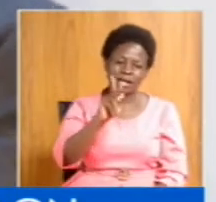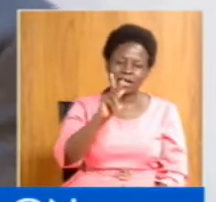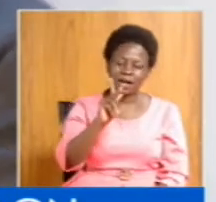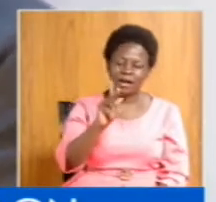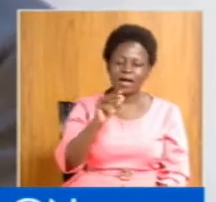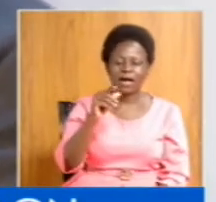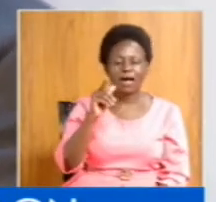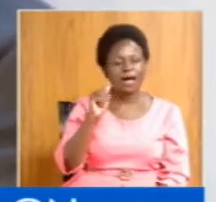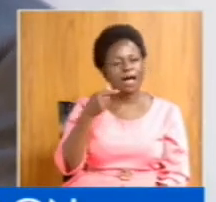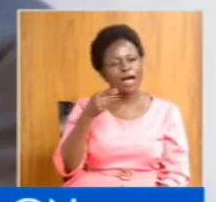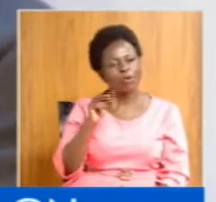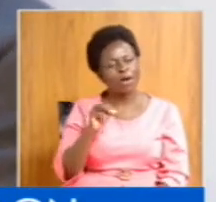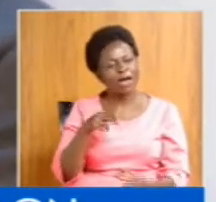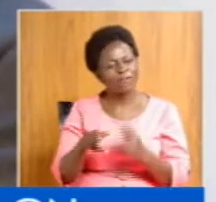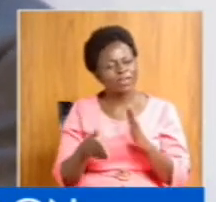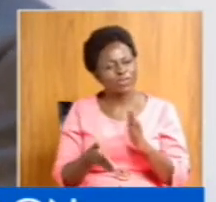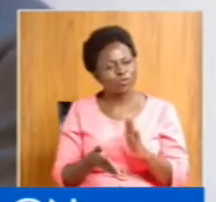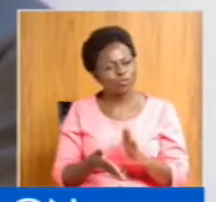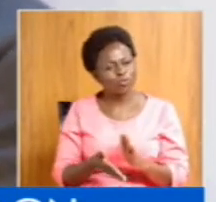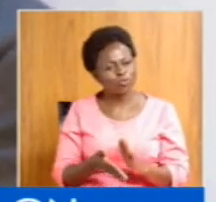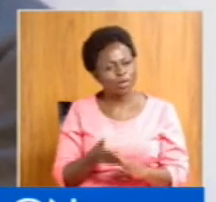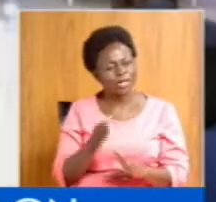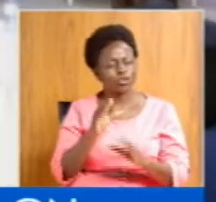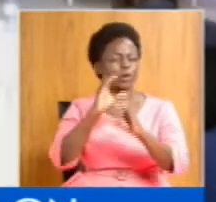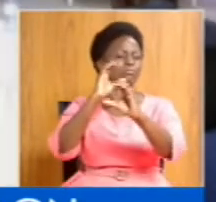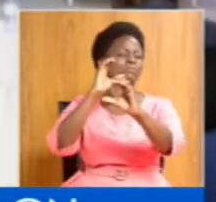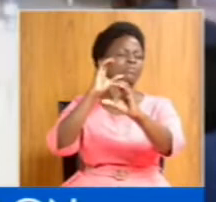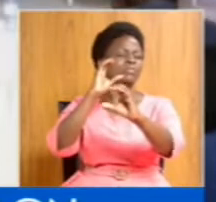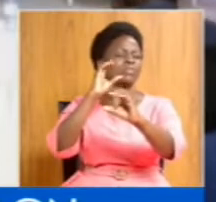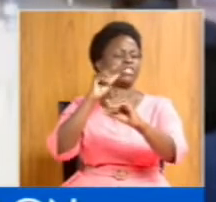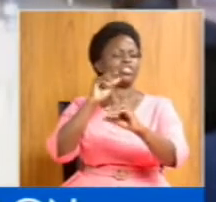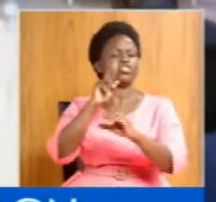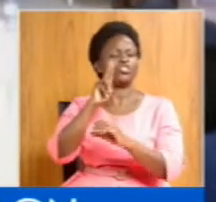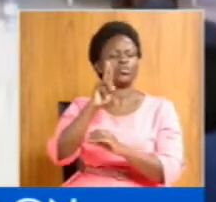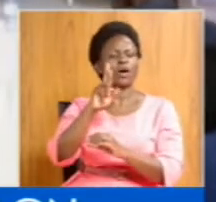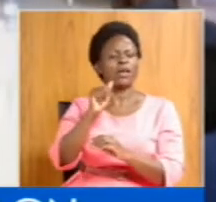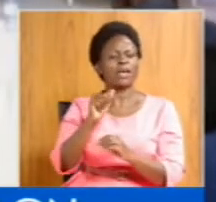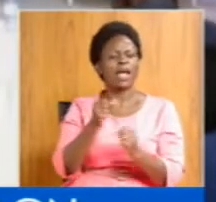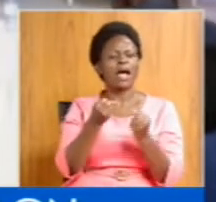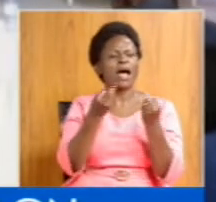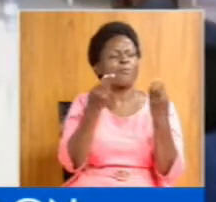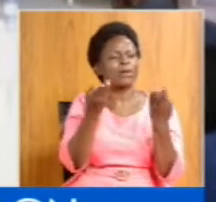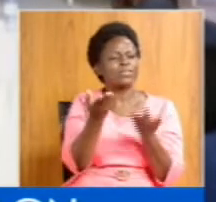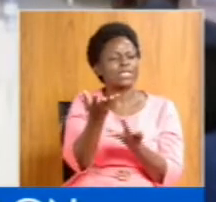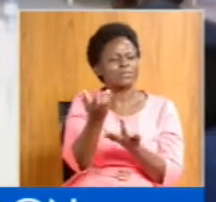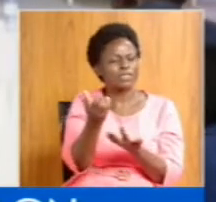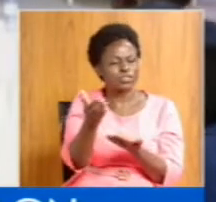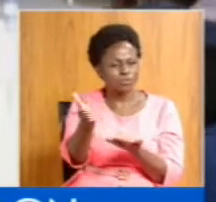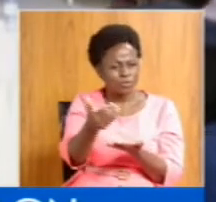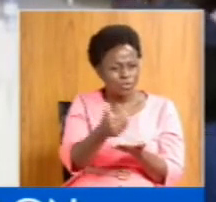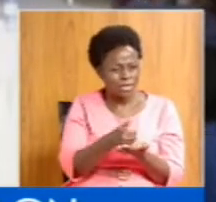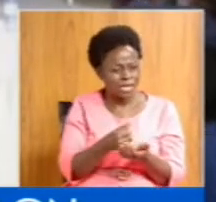I just maybe a very quick one in terms of your projection that for example you are a how much were you expecting to collect